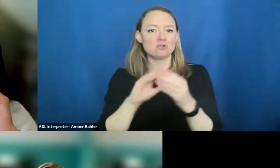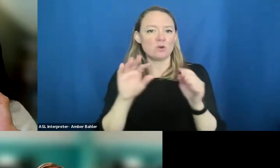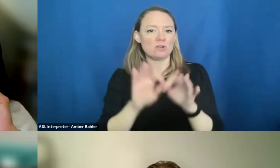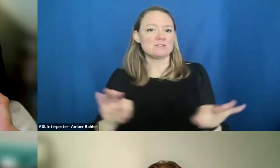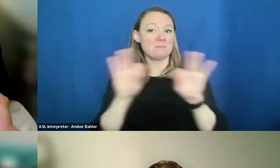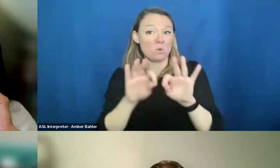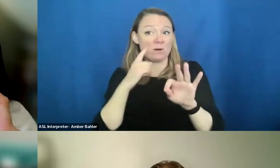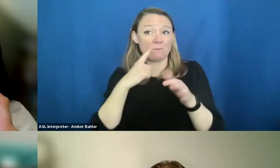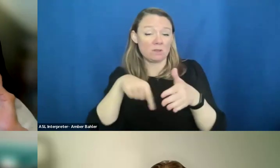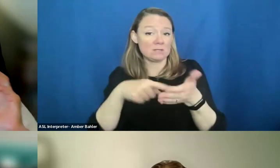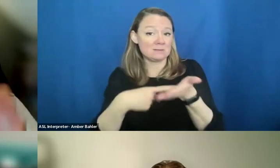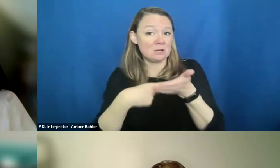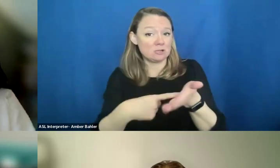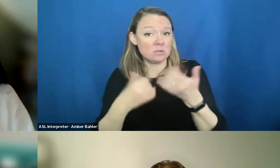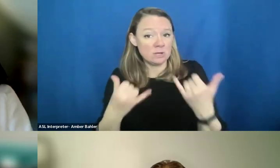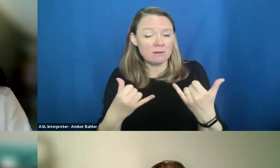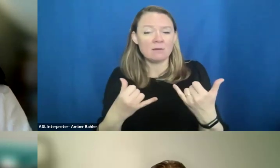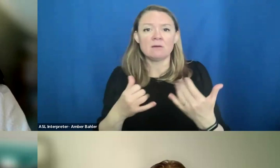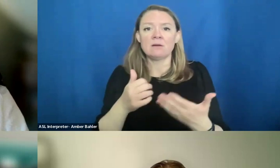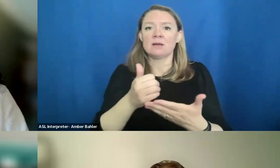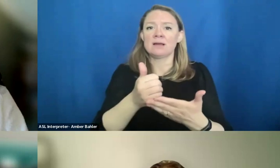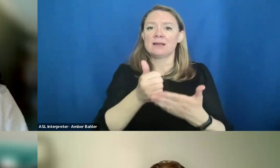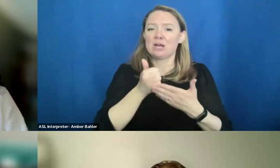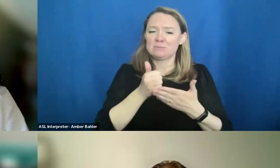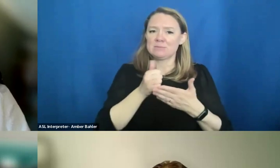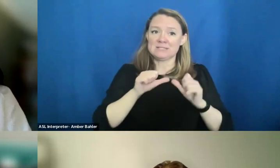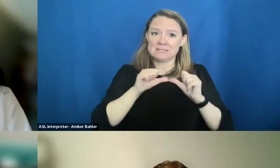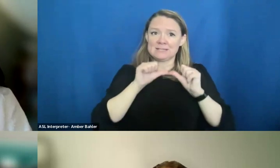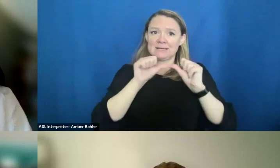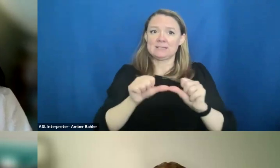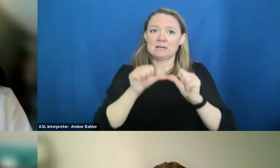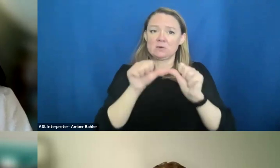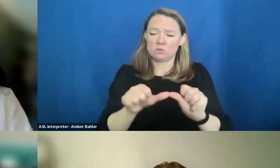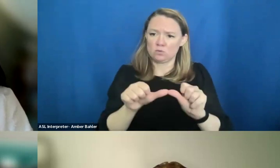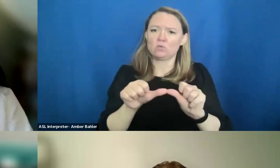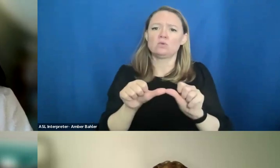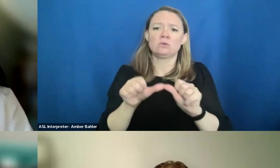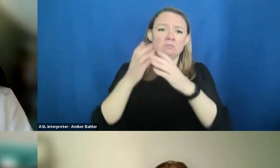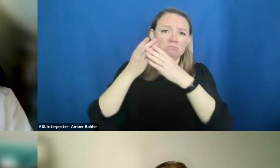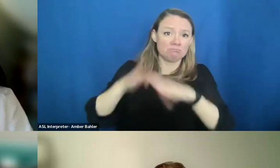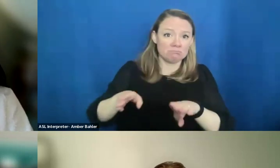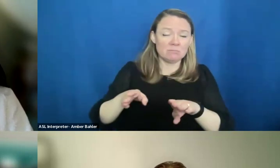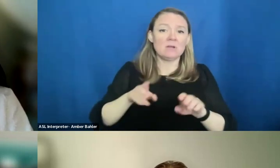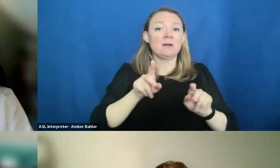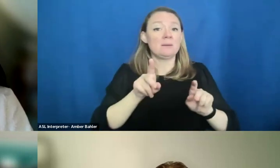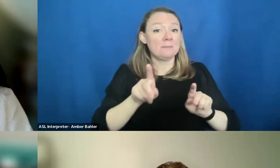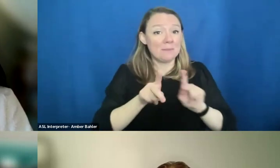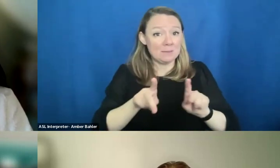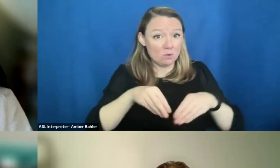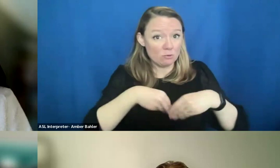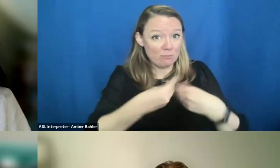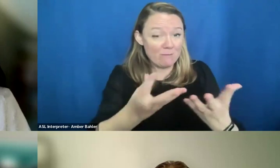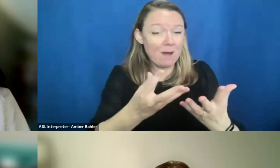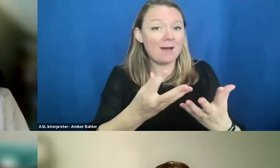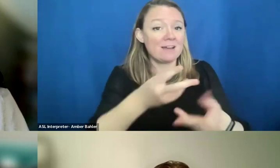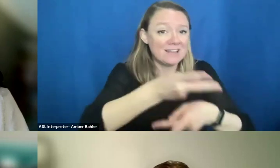today and helps us continue to break down that wall between those who provide care and those who need care. That's something we've